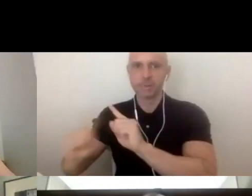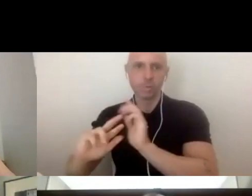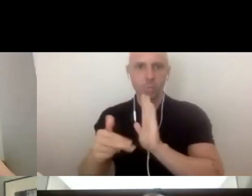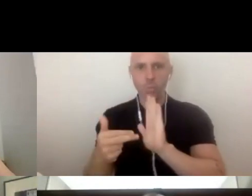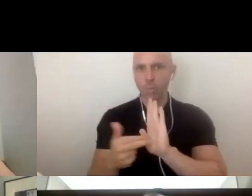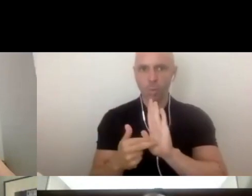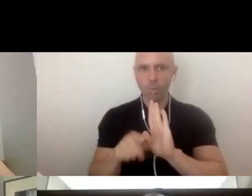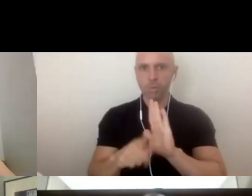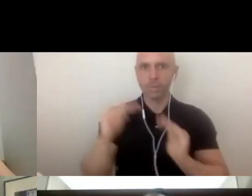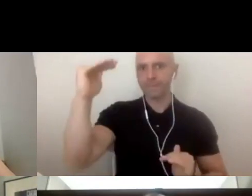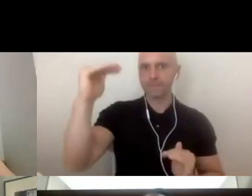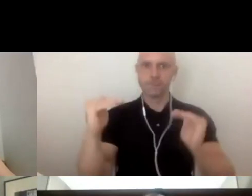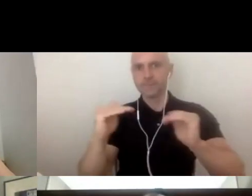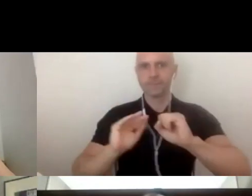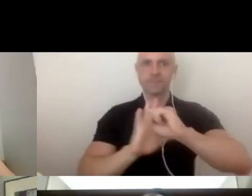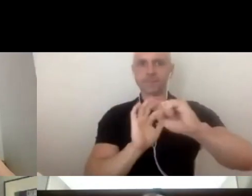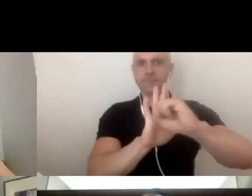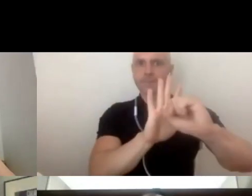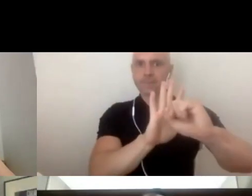us to have here today.